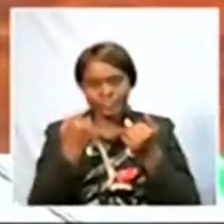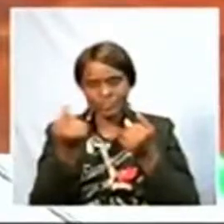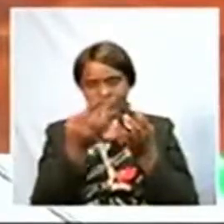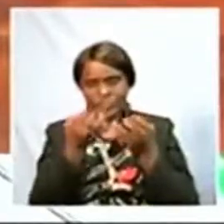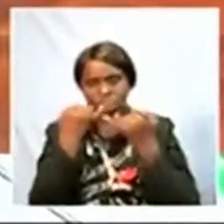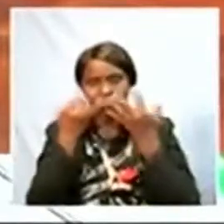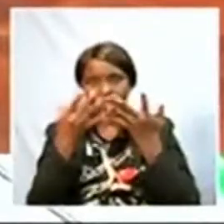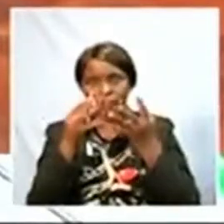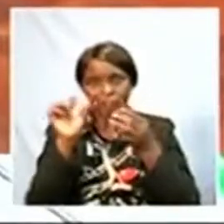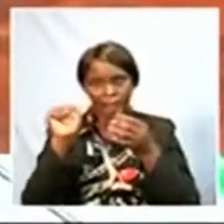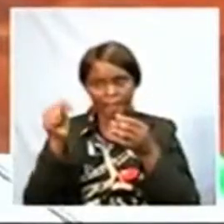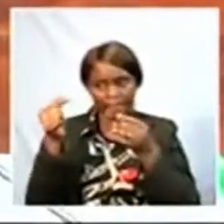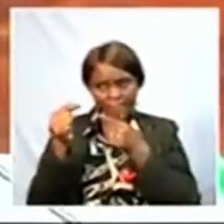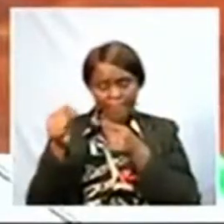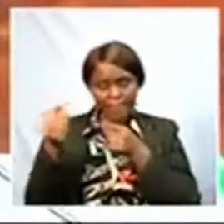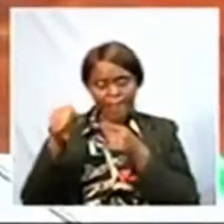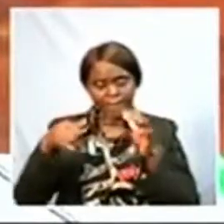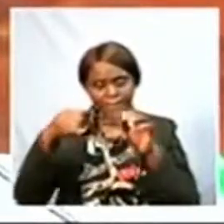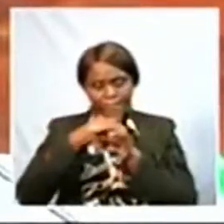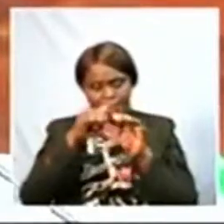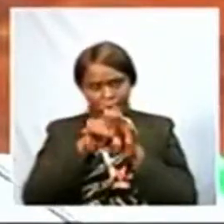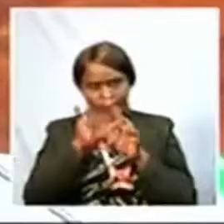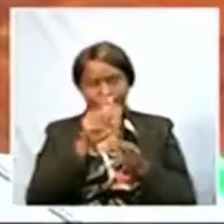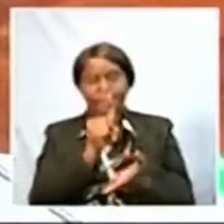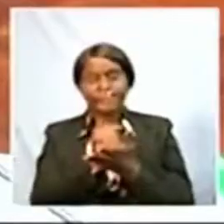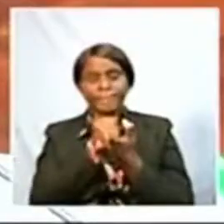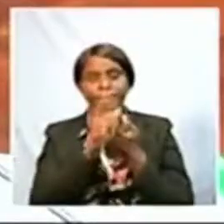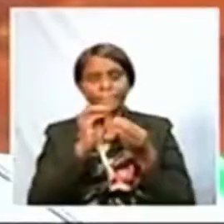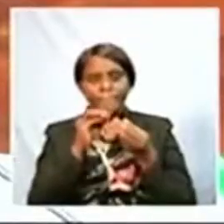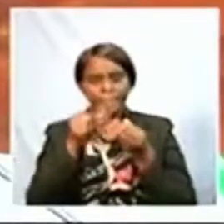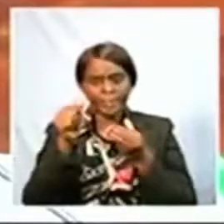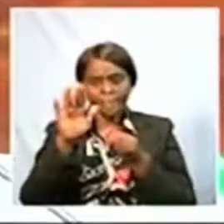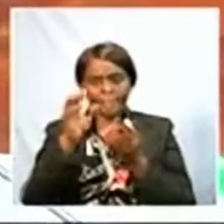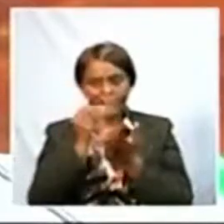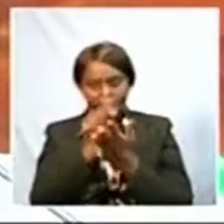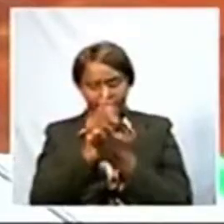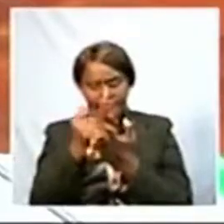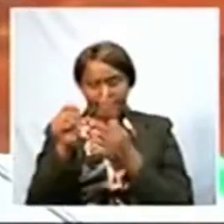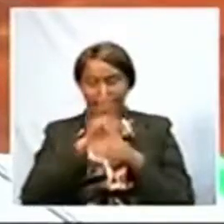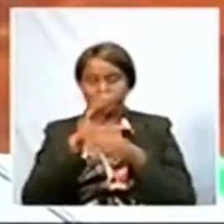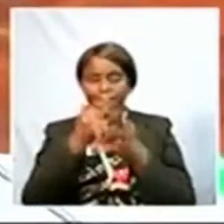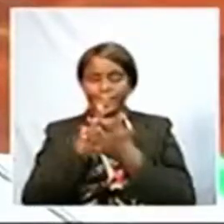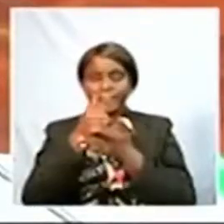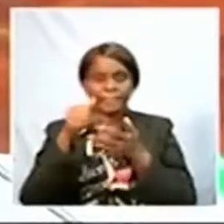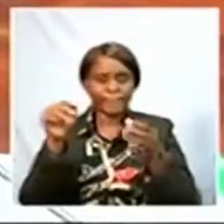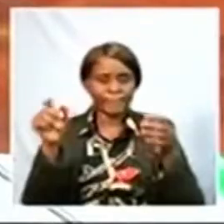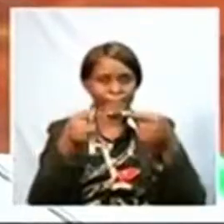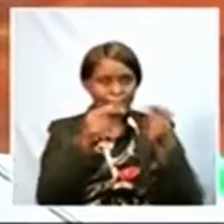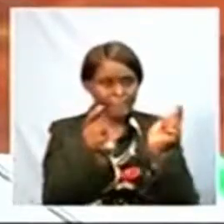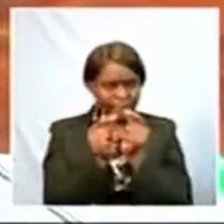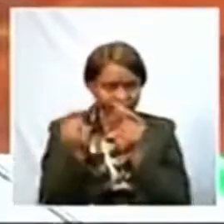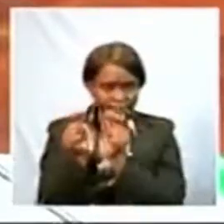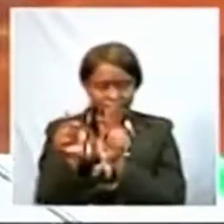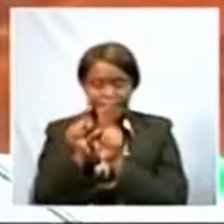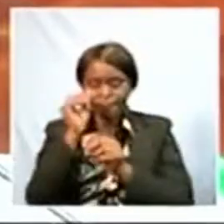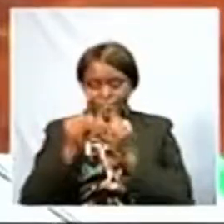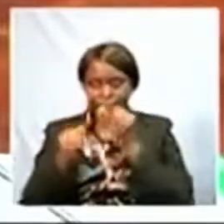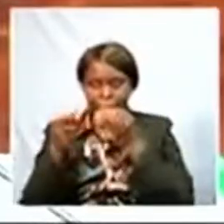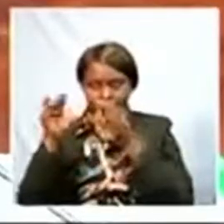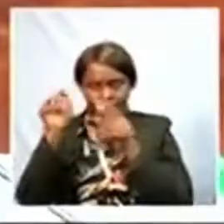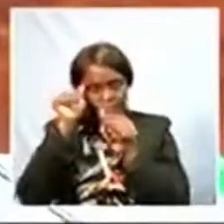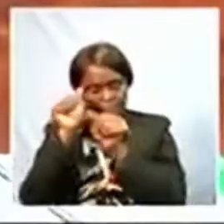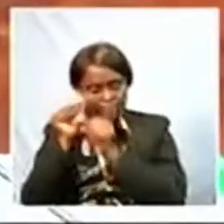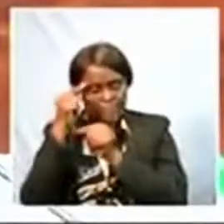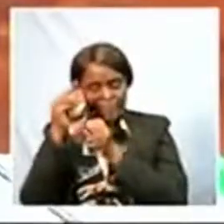state that the Attorney General was engaged to intervene and that his office engaged all the parties involved and finally gave consent